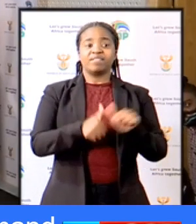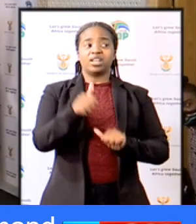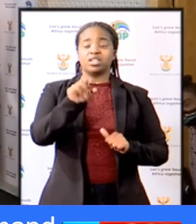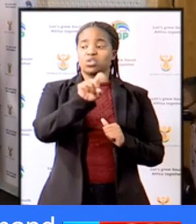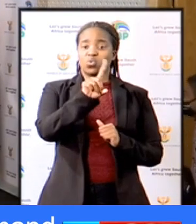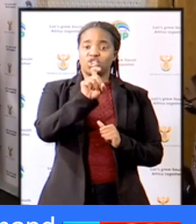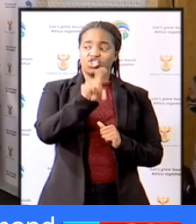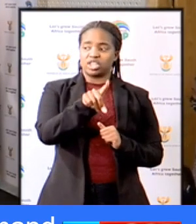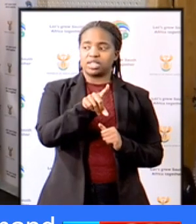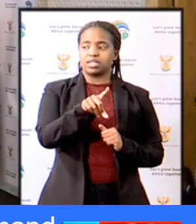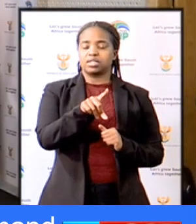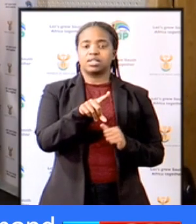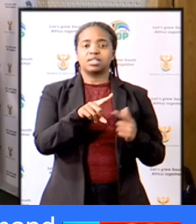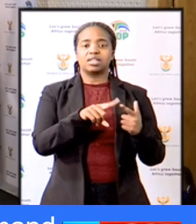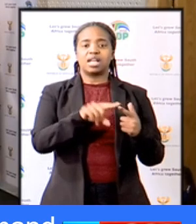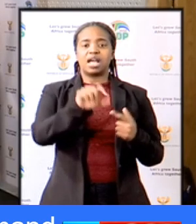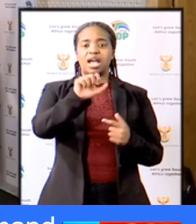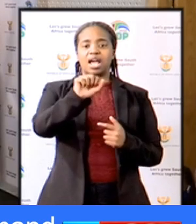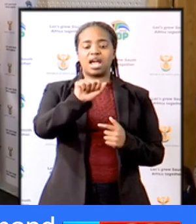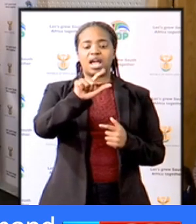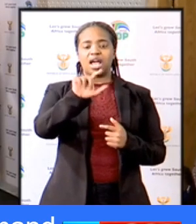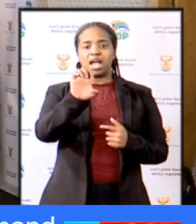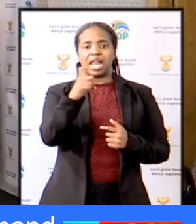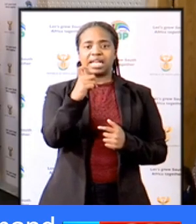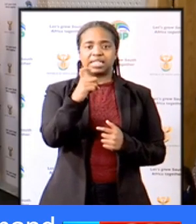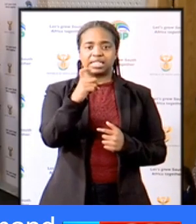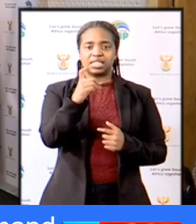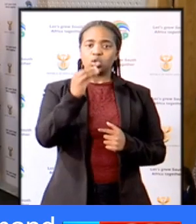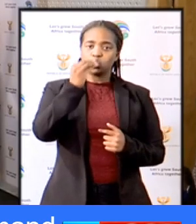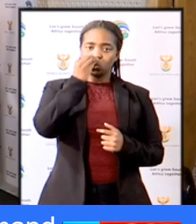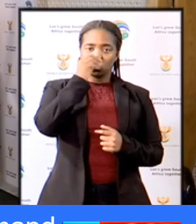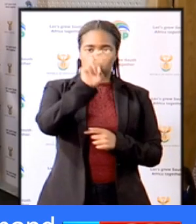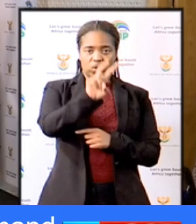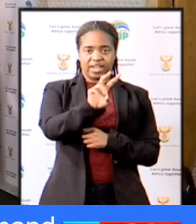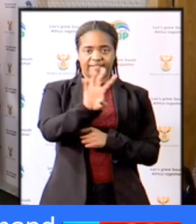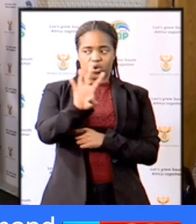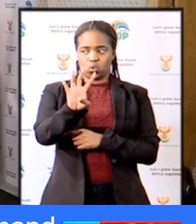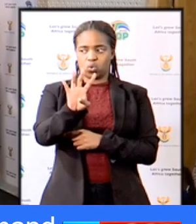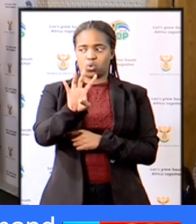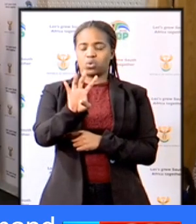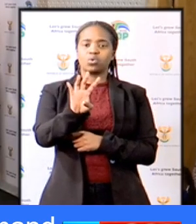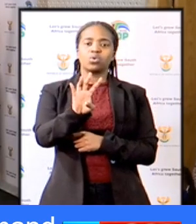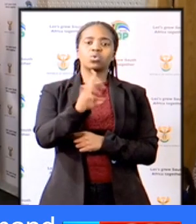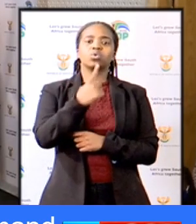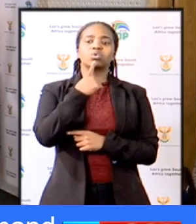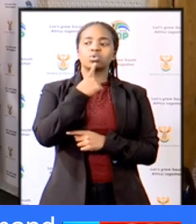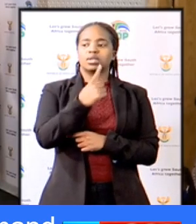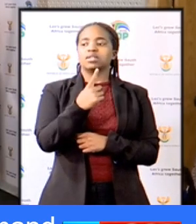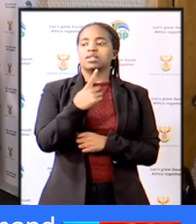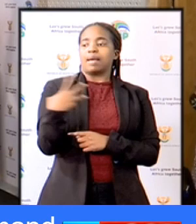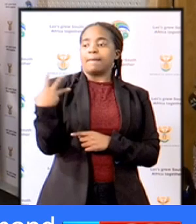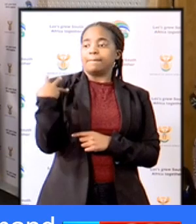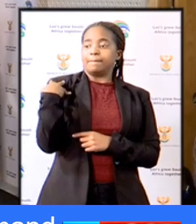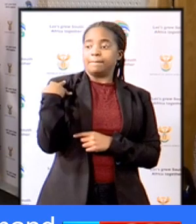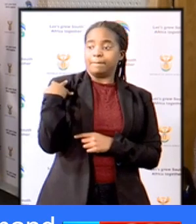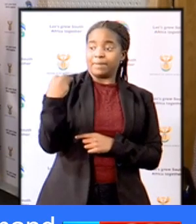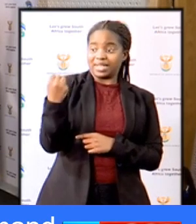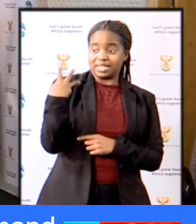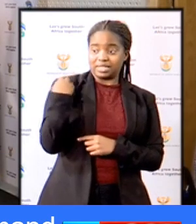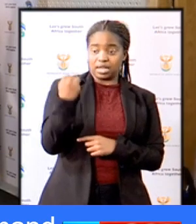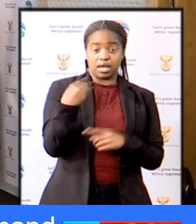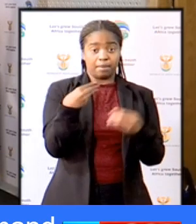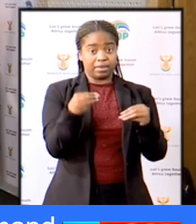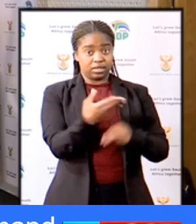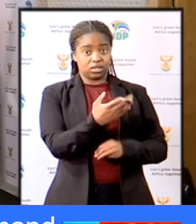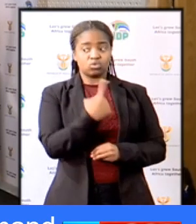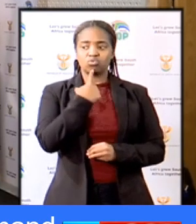from Alex Mitchley from News24. And the question is directed to the Minister of COCTA. It reads as follows. Minister, you